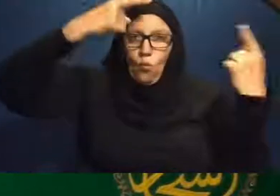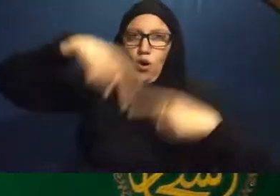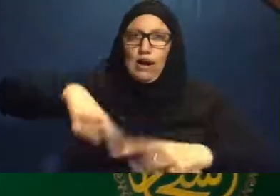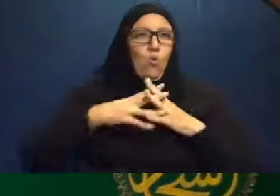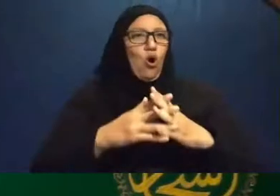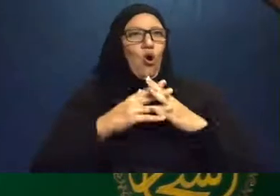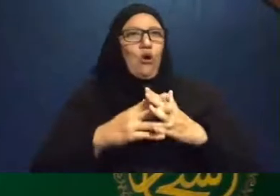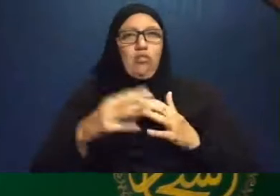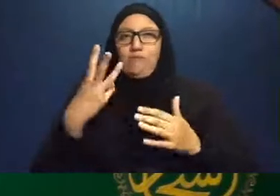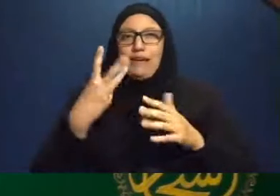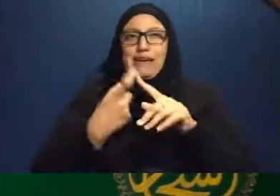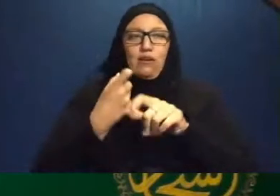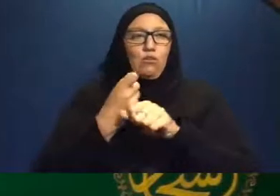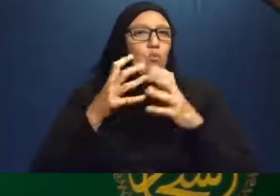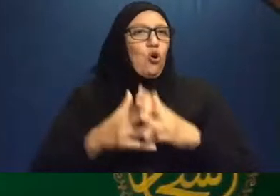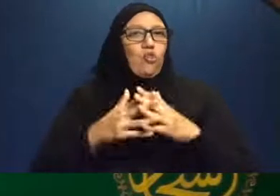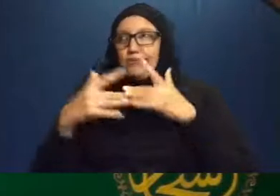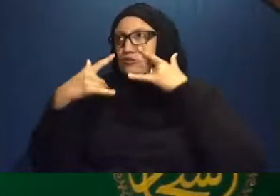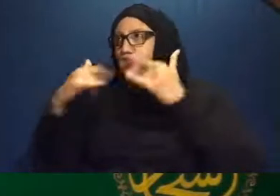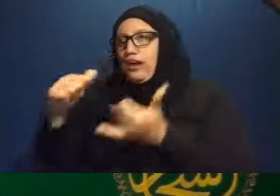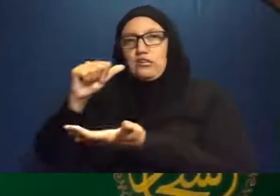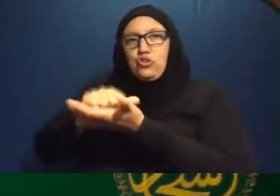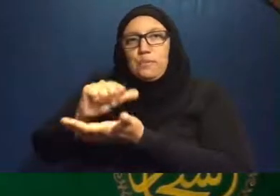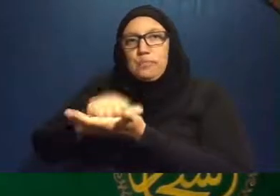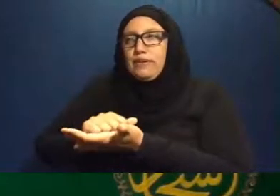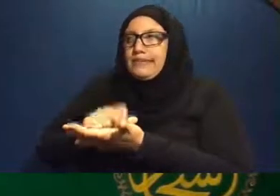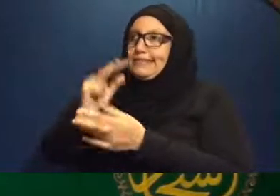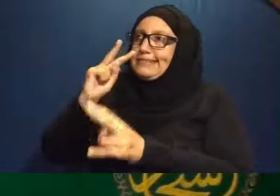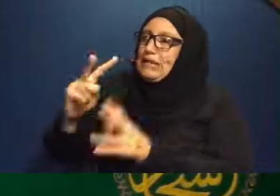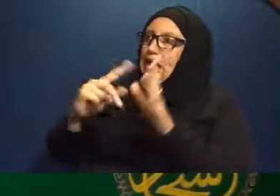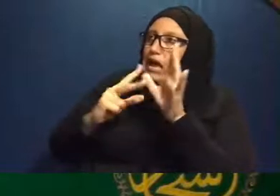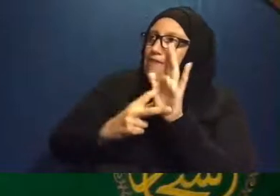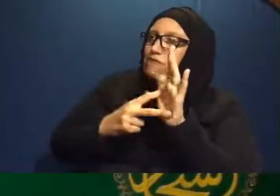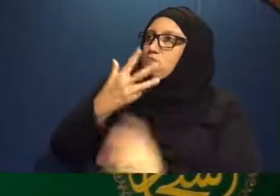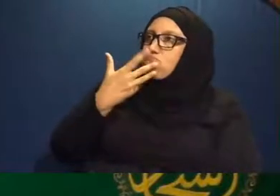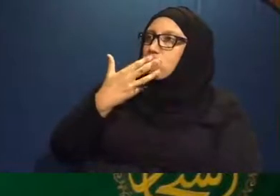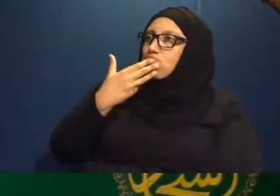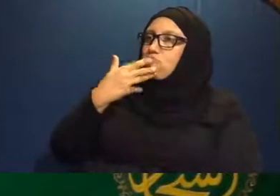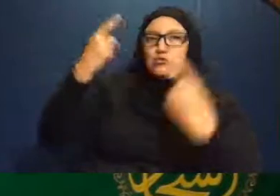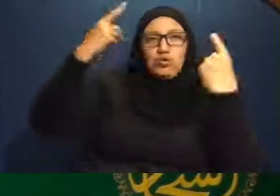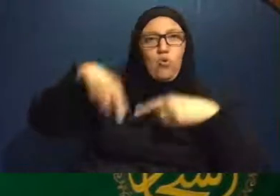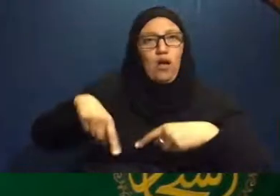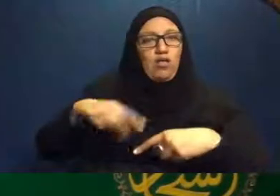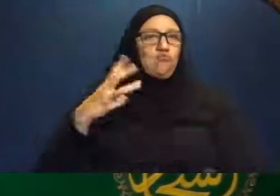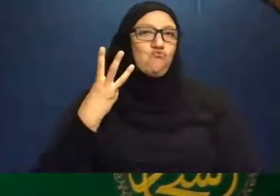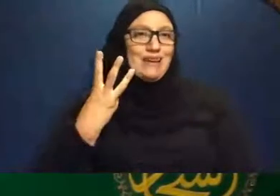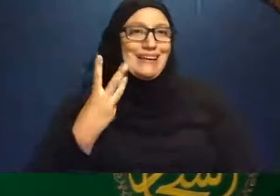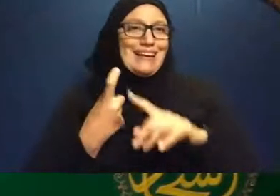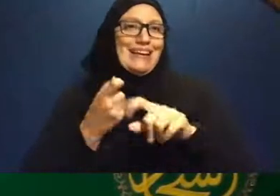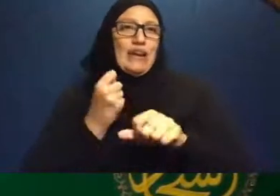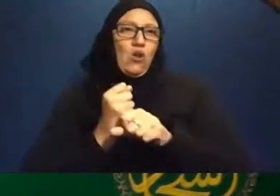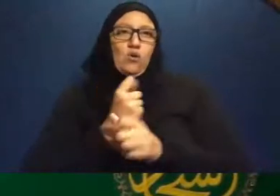and like check with the supermarkets and see what's the average price. The value